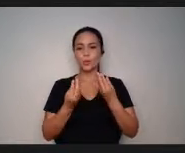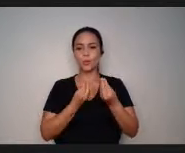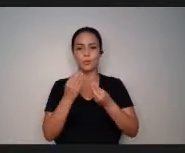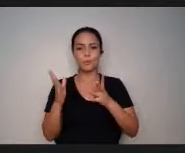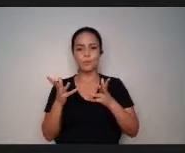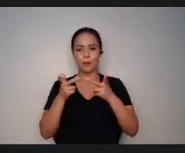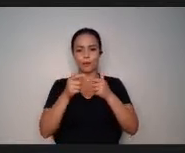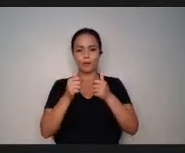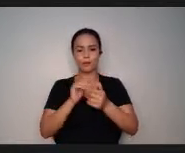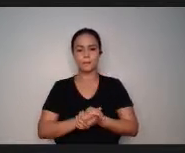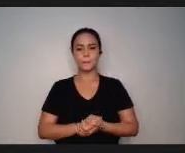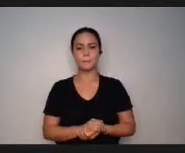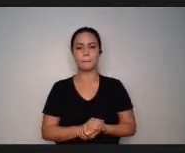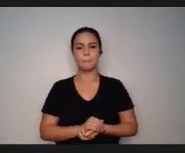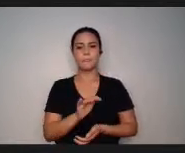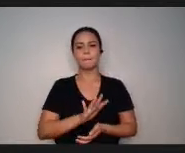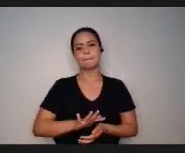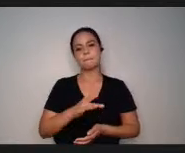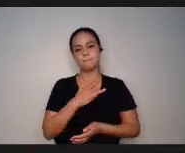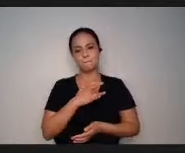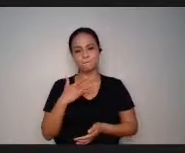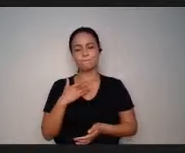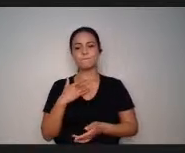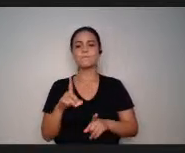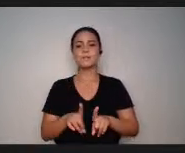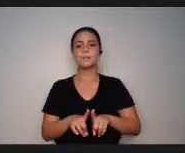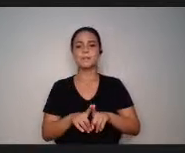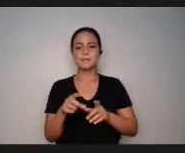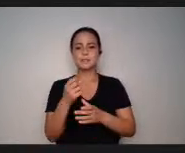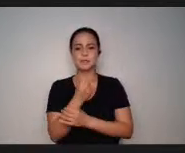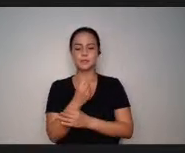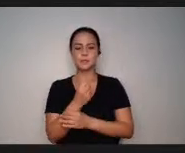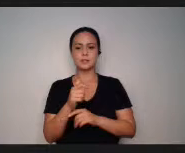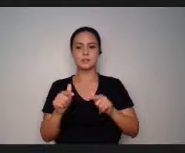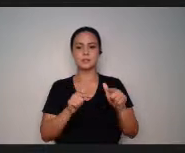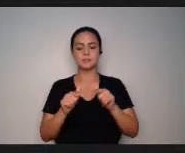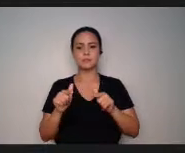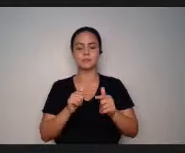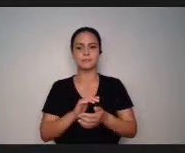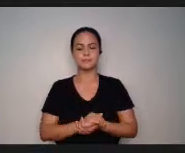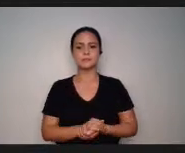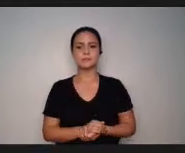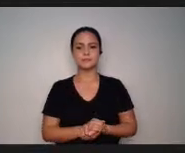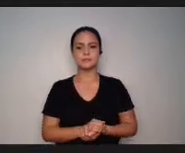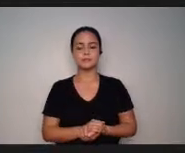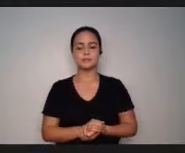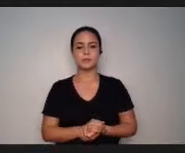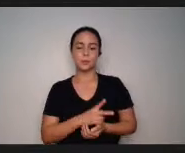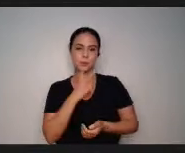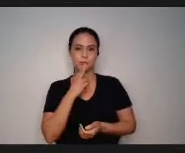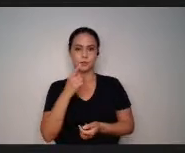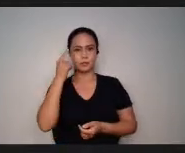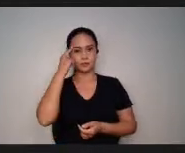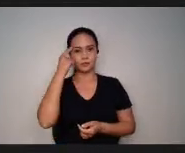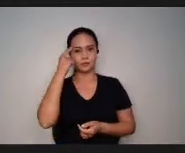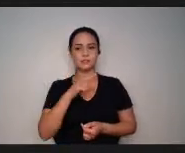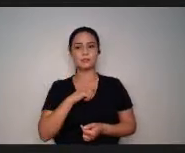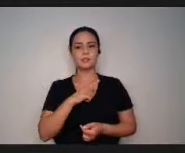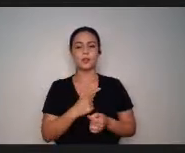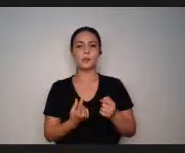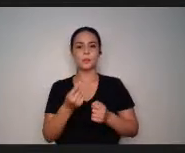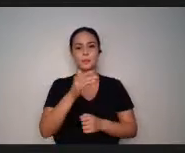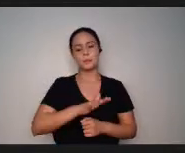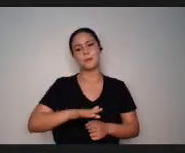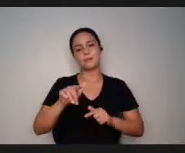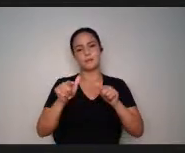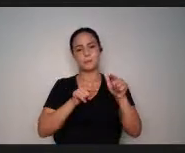safety. I think the idea of building safe and decent work has really met its time.